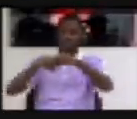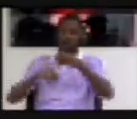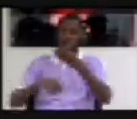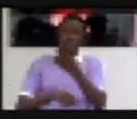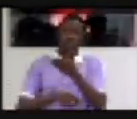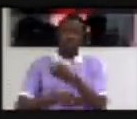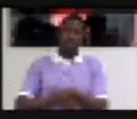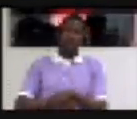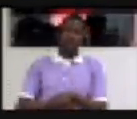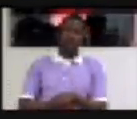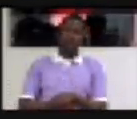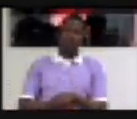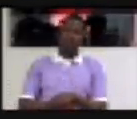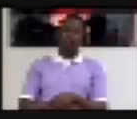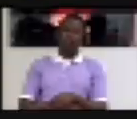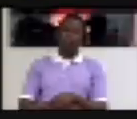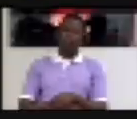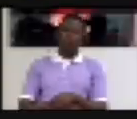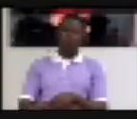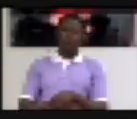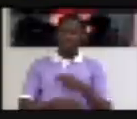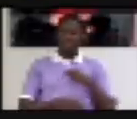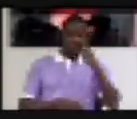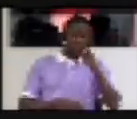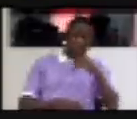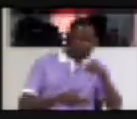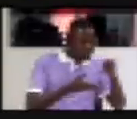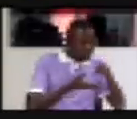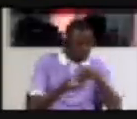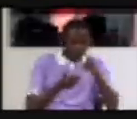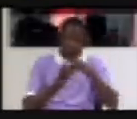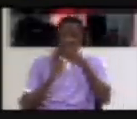That is lobbying project for your constituency,